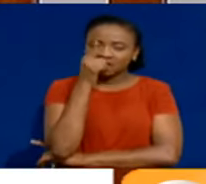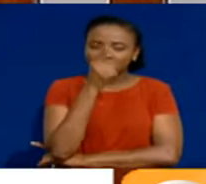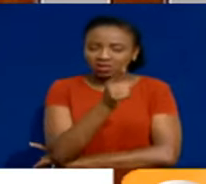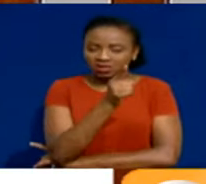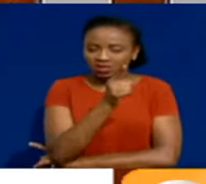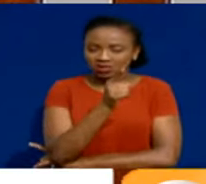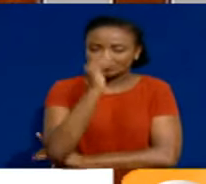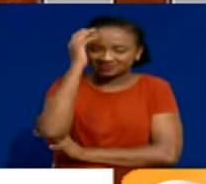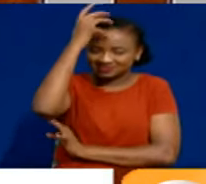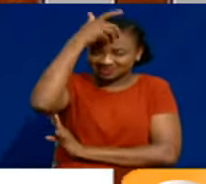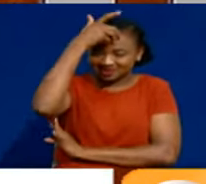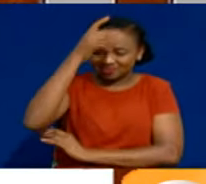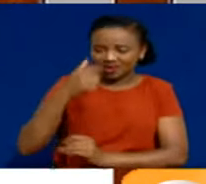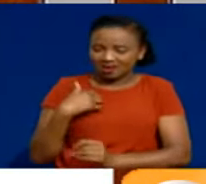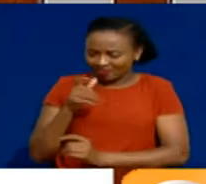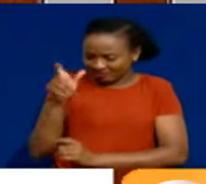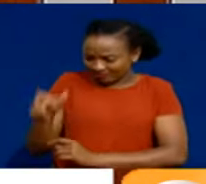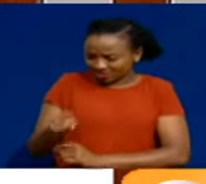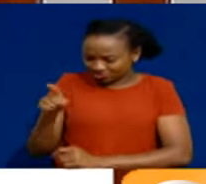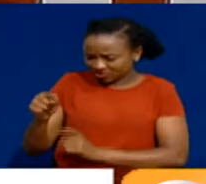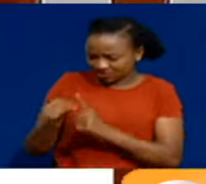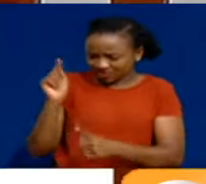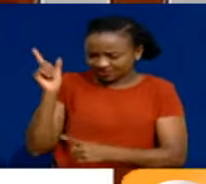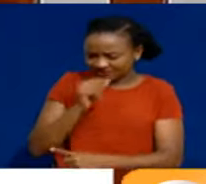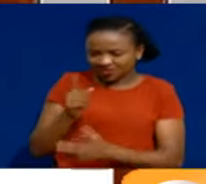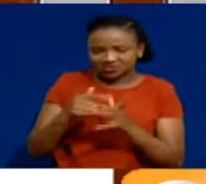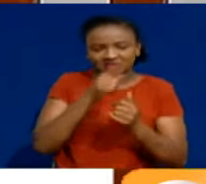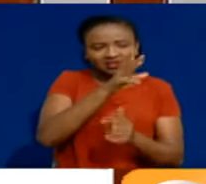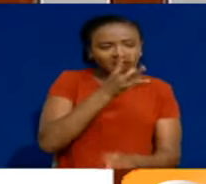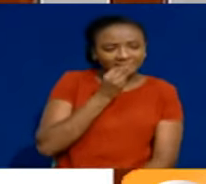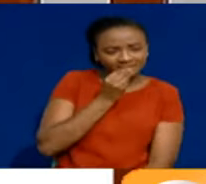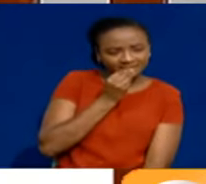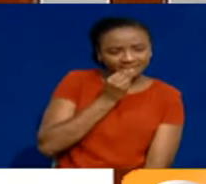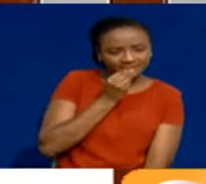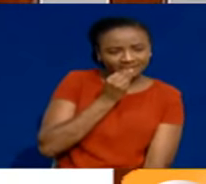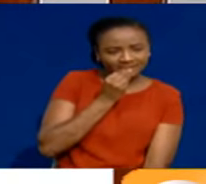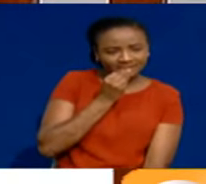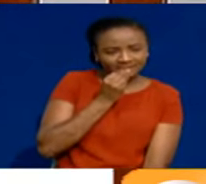be killed and our president can't say something?